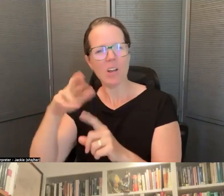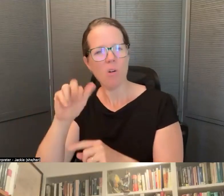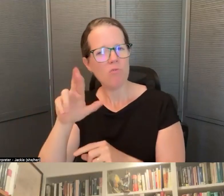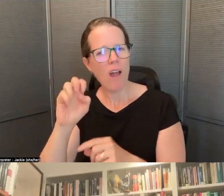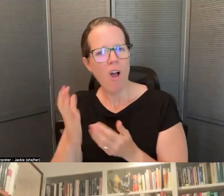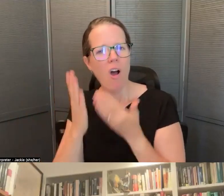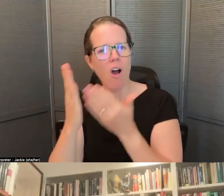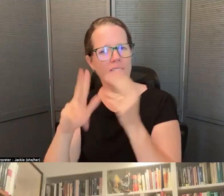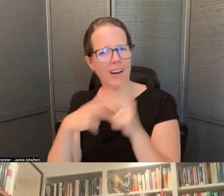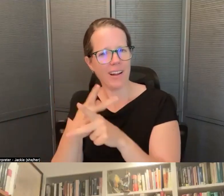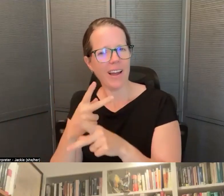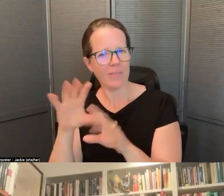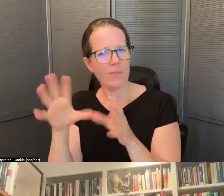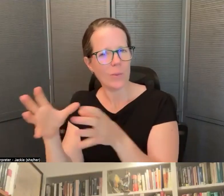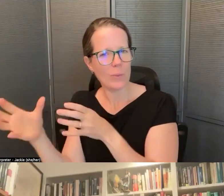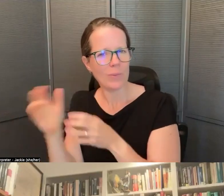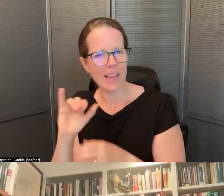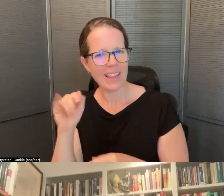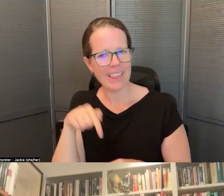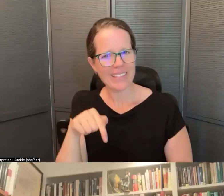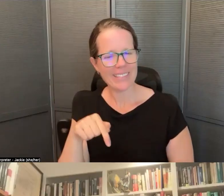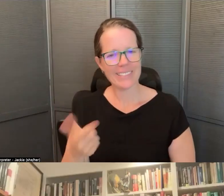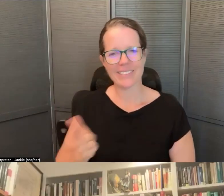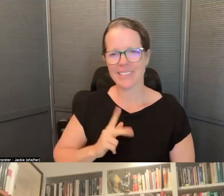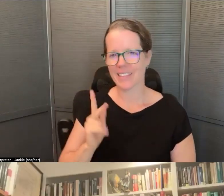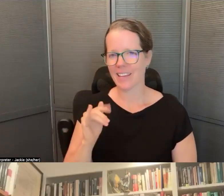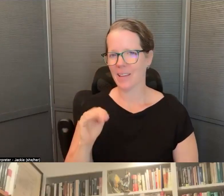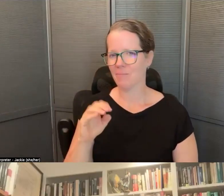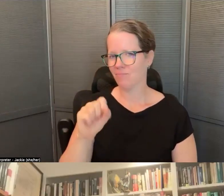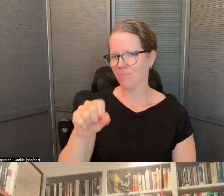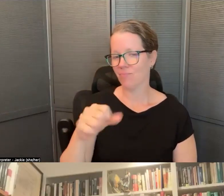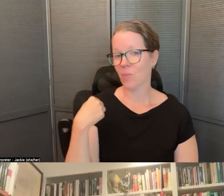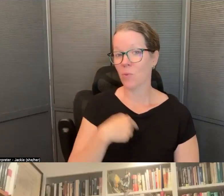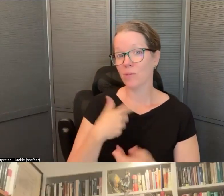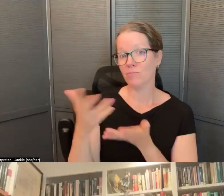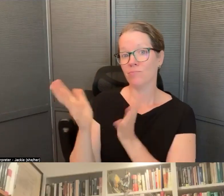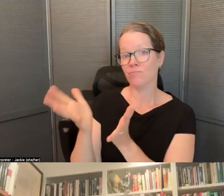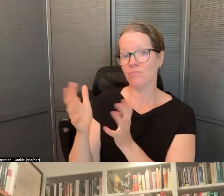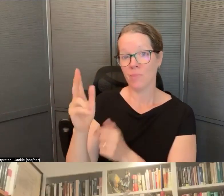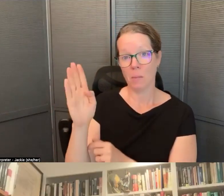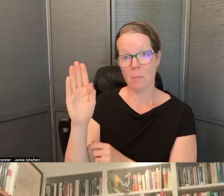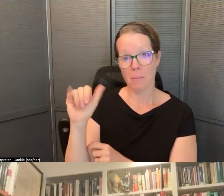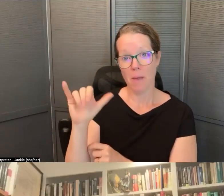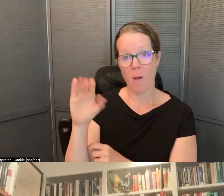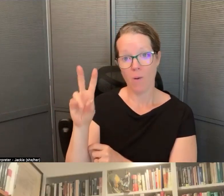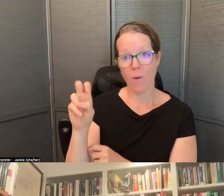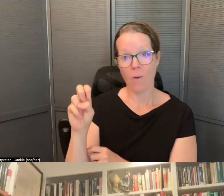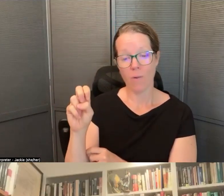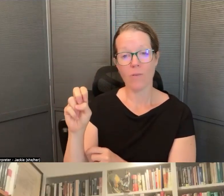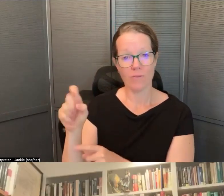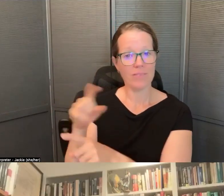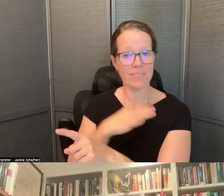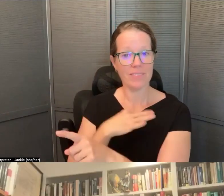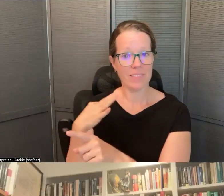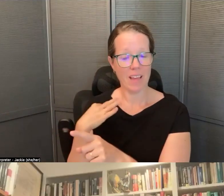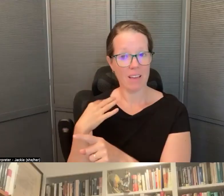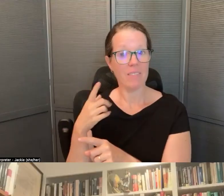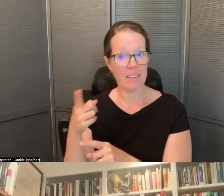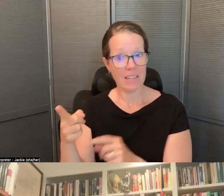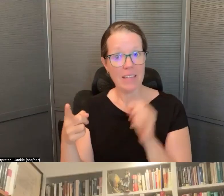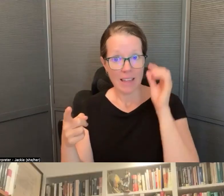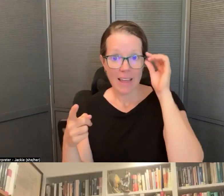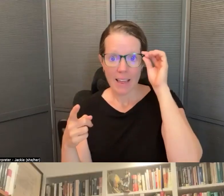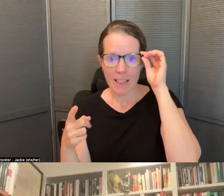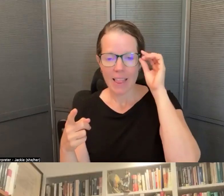discussions that we've had with our colleagues at Baycove have indicated that there is some reconsideration of the role of groups